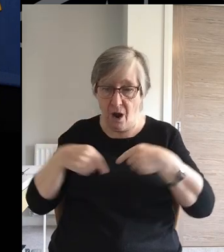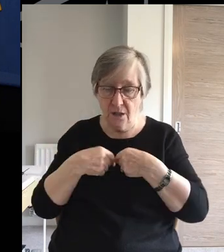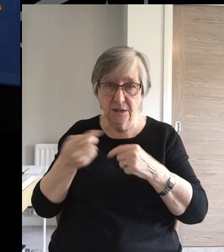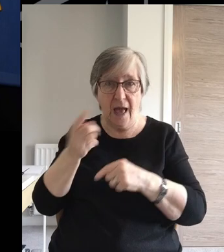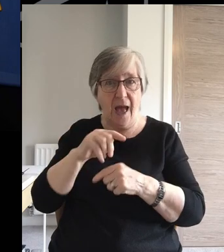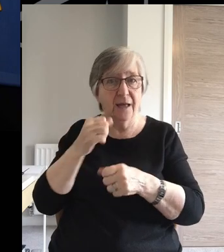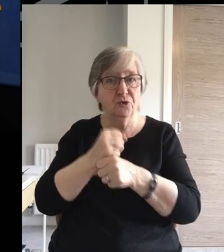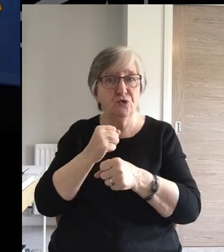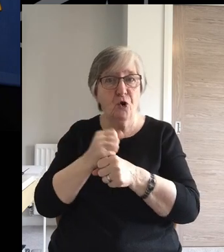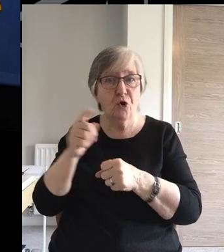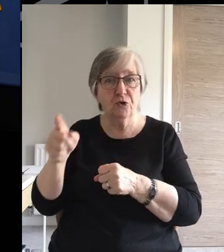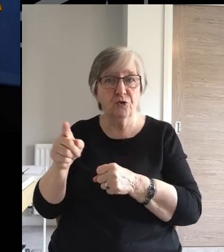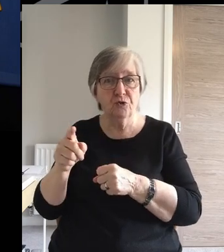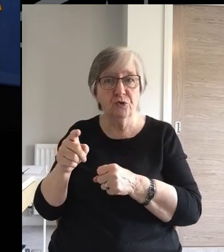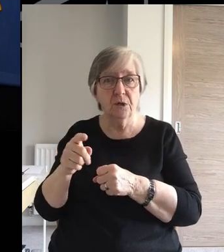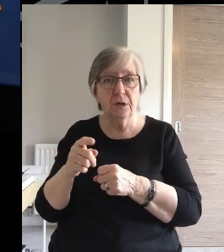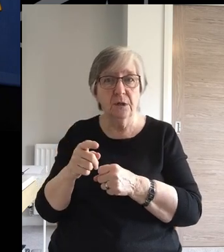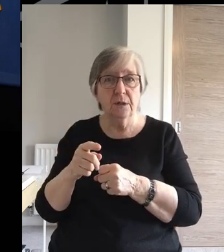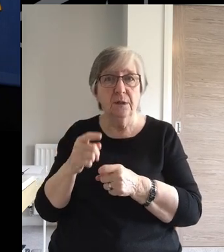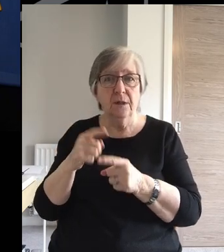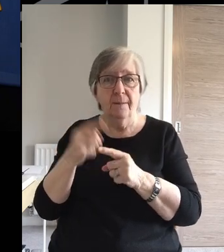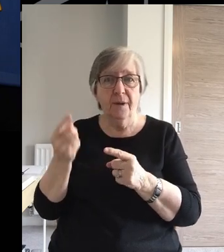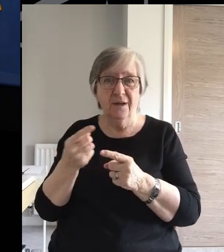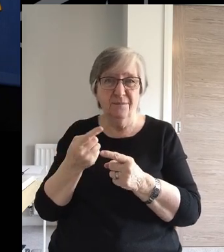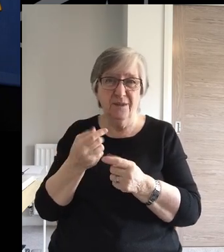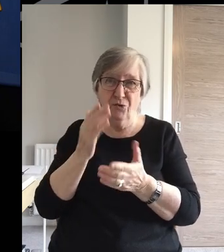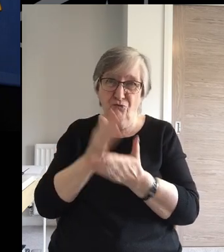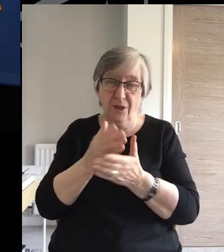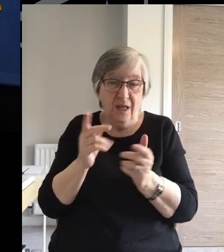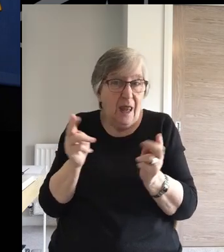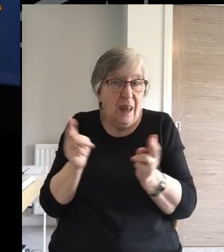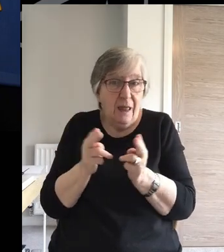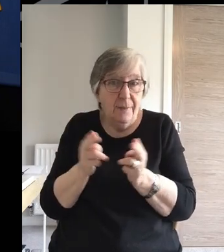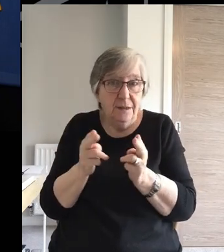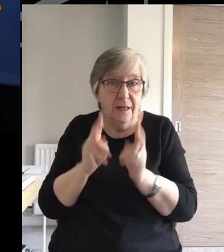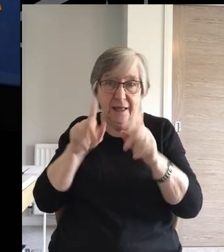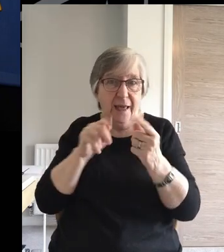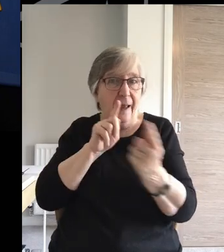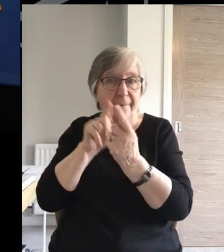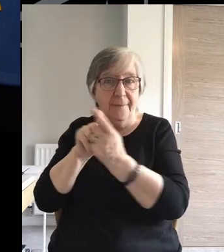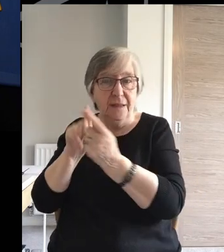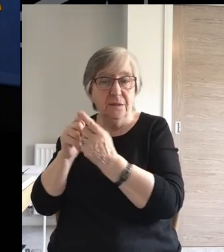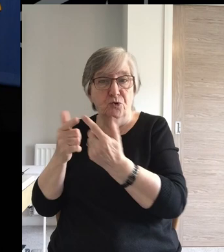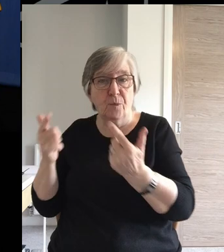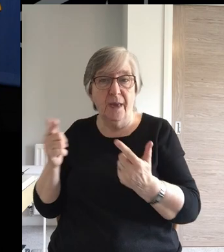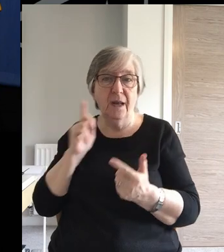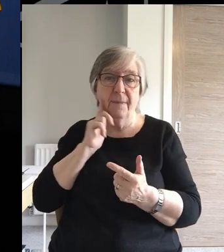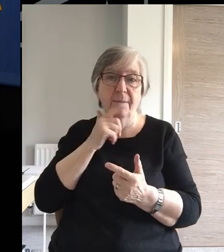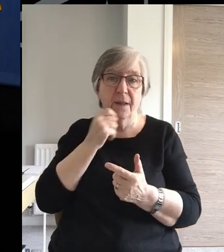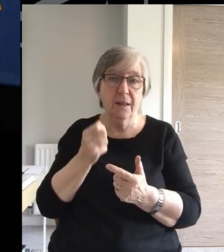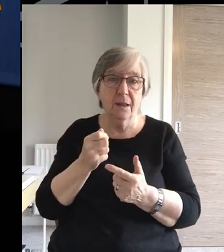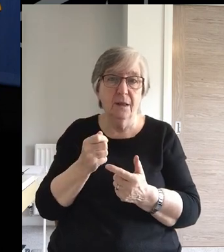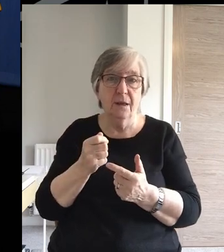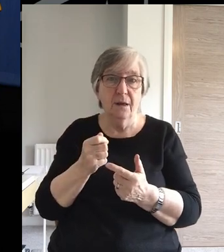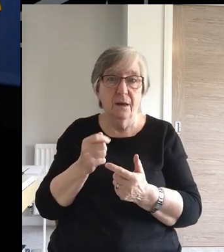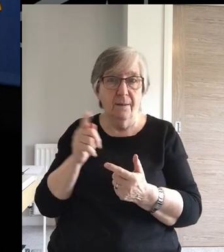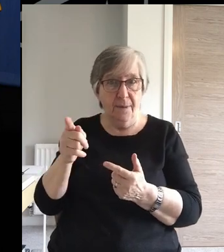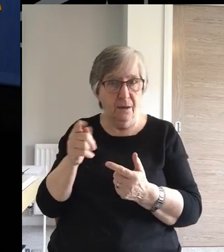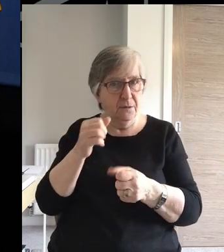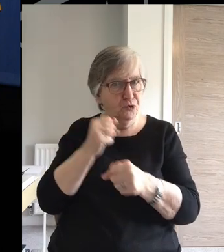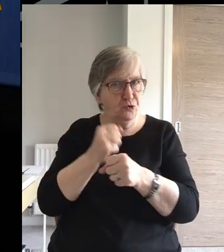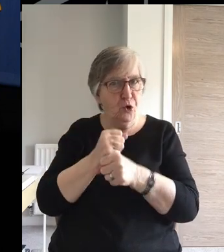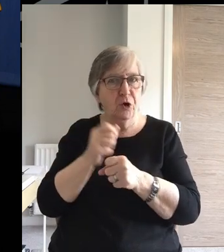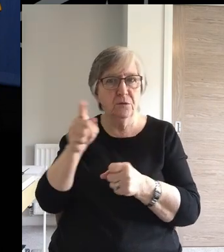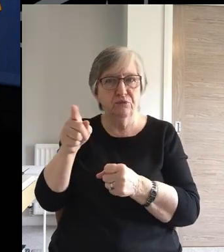us. But even though there's been quite limiting restrictions because of the pandemic, it's not stopped